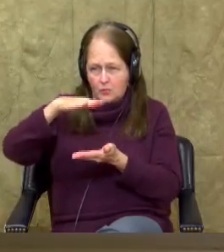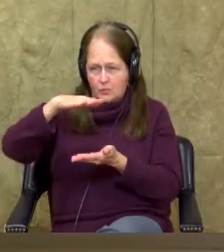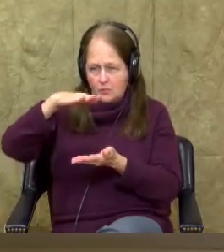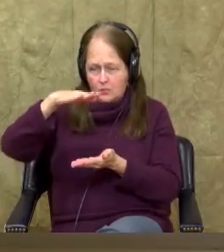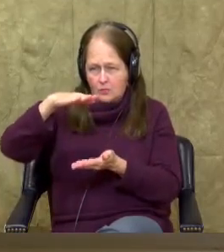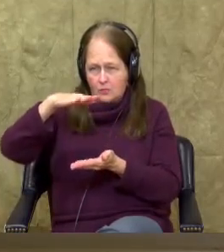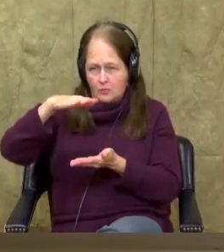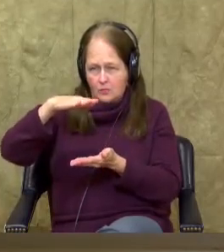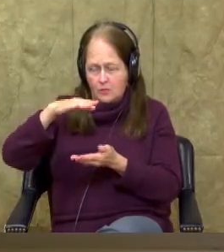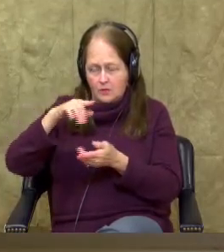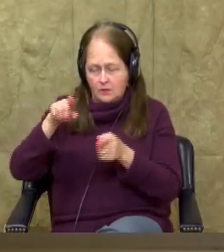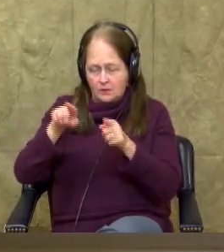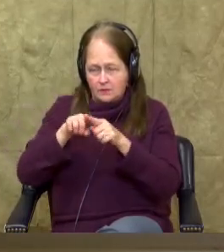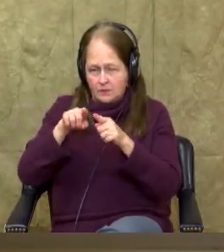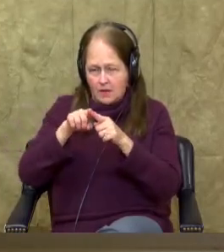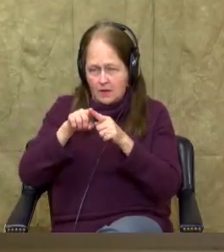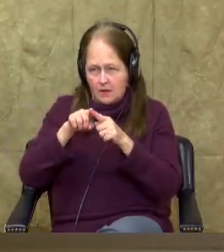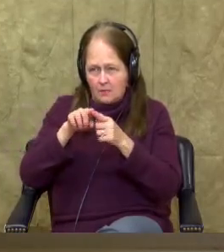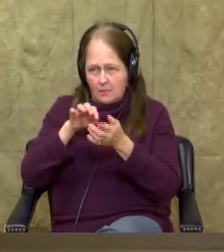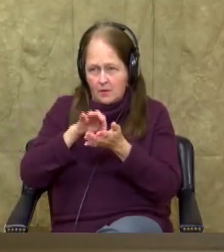amount.